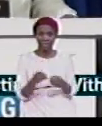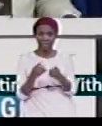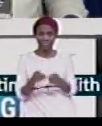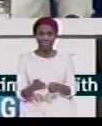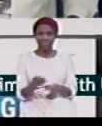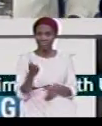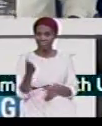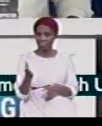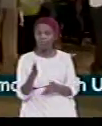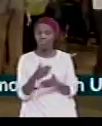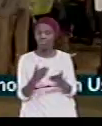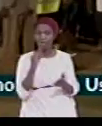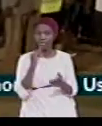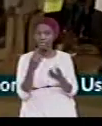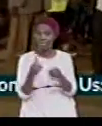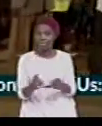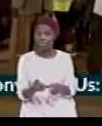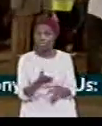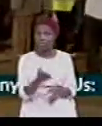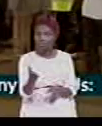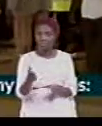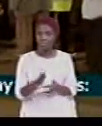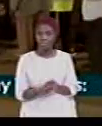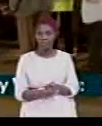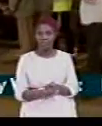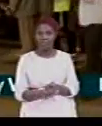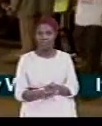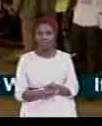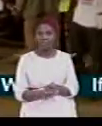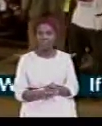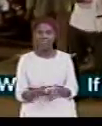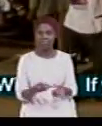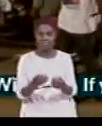Something is happening there. Come forward.